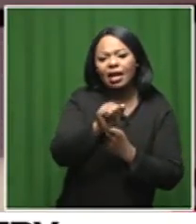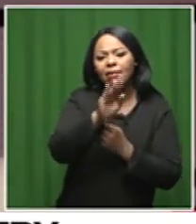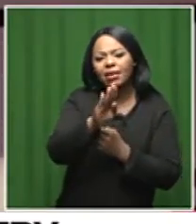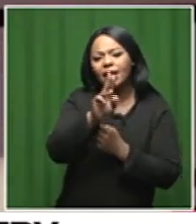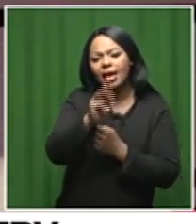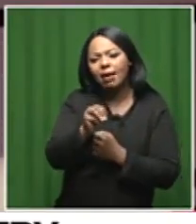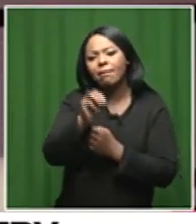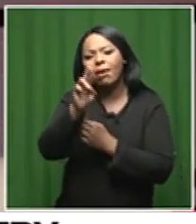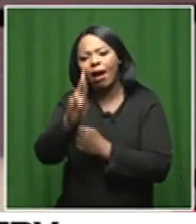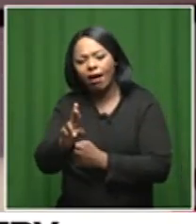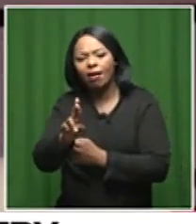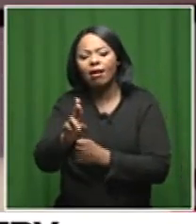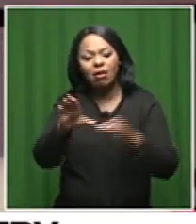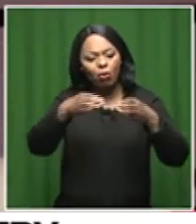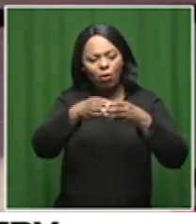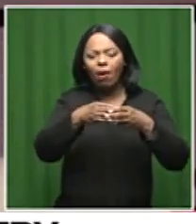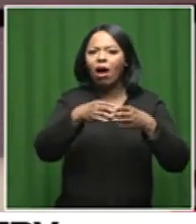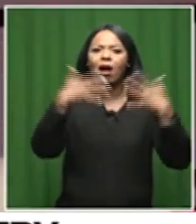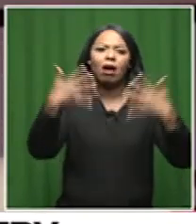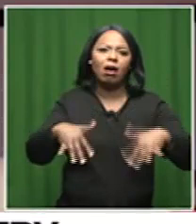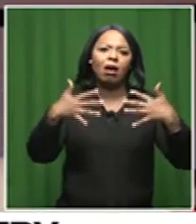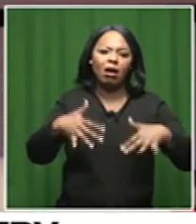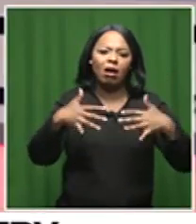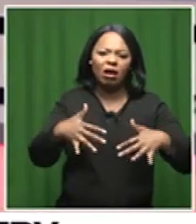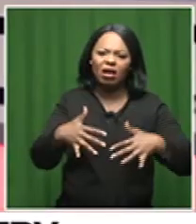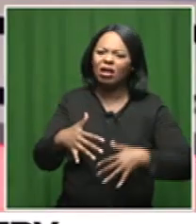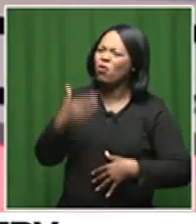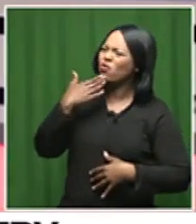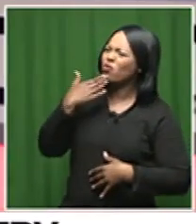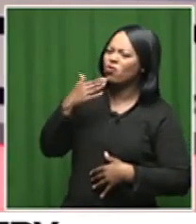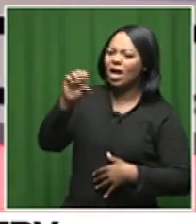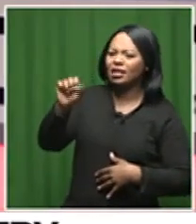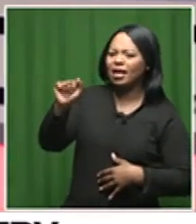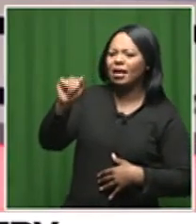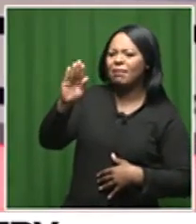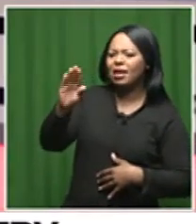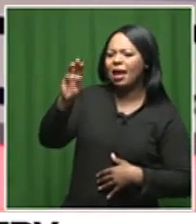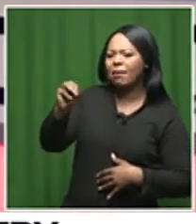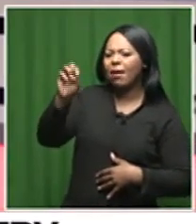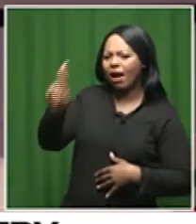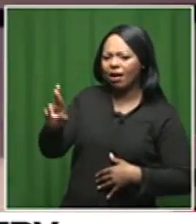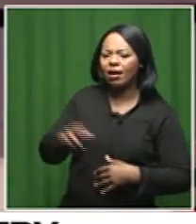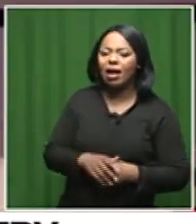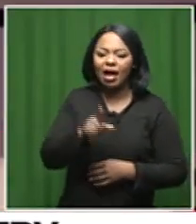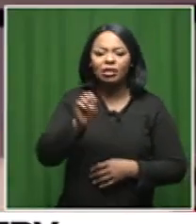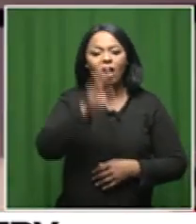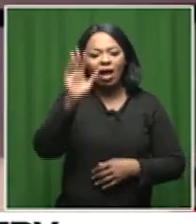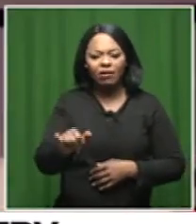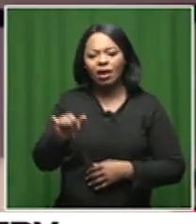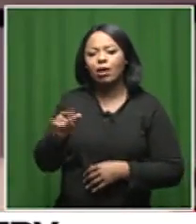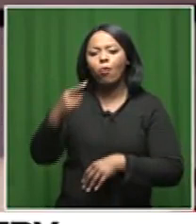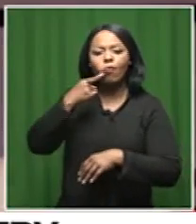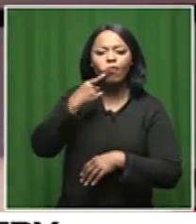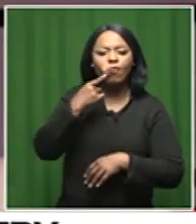is absolutely amazing. Because once this process... So who's the SABC? South African Bone Marrow Registry. Yes. So the moment when this starts, this